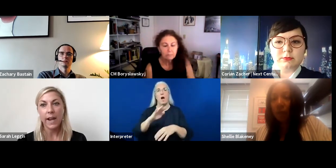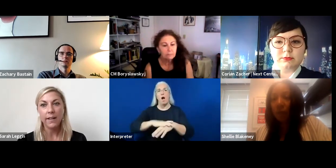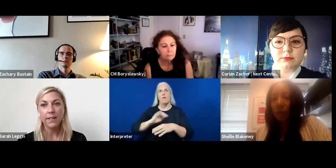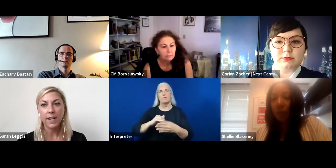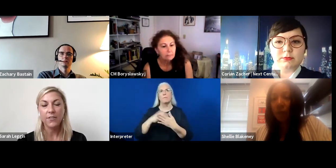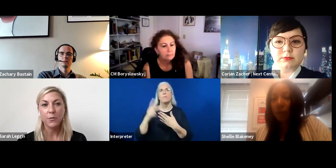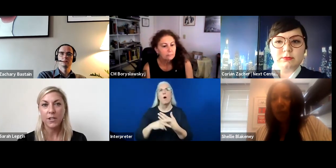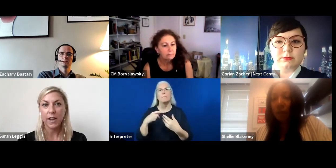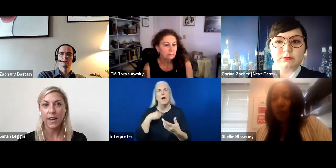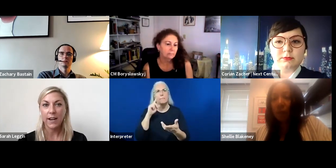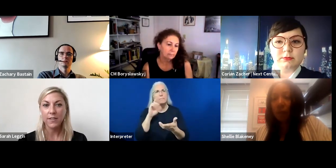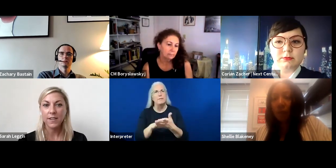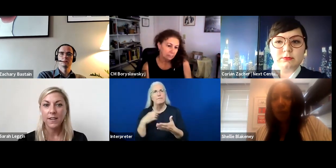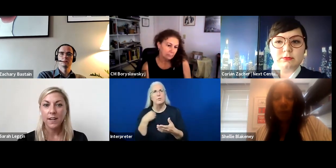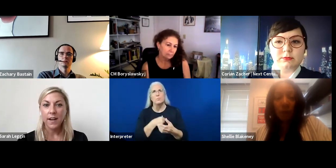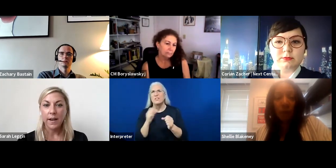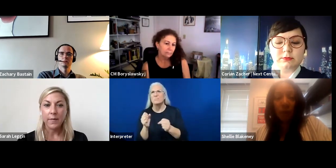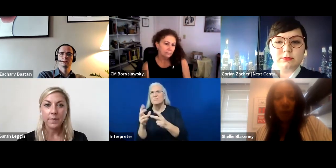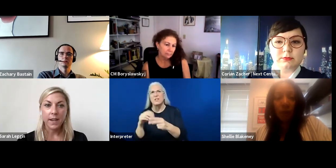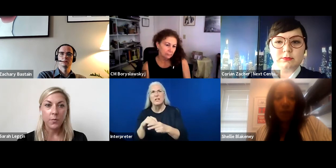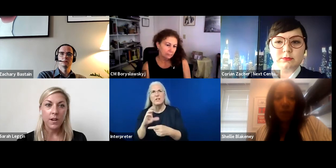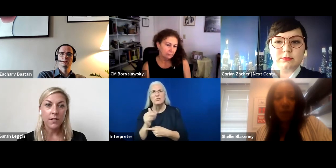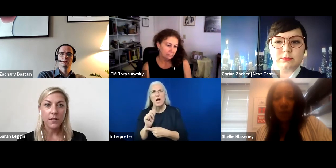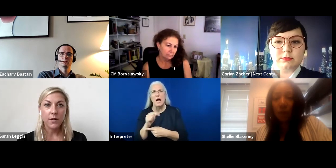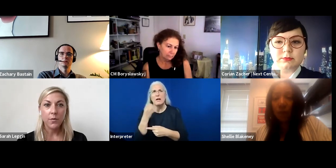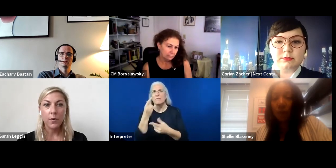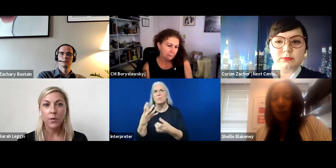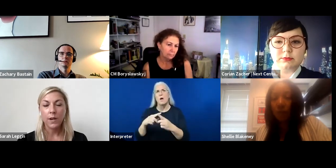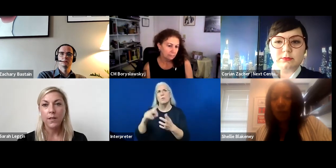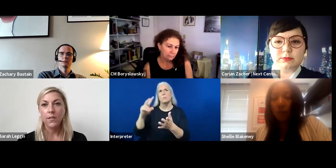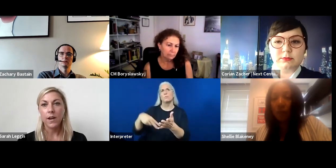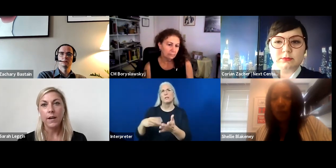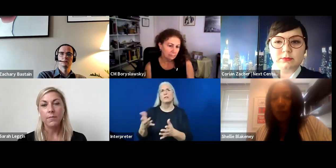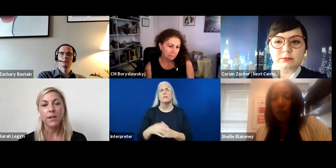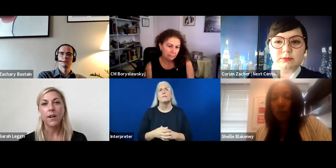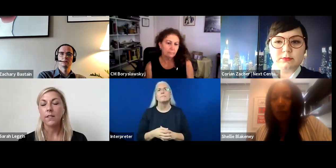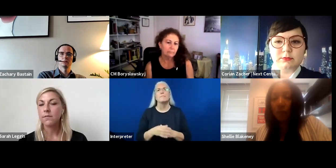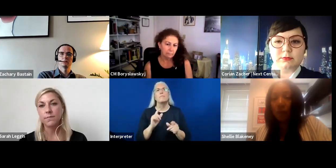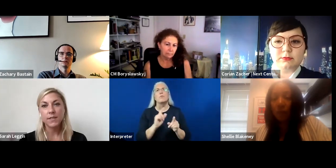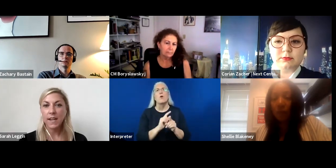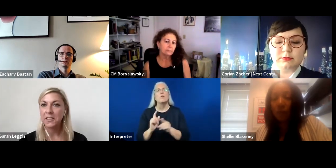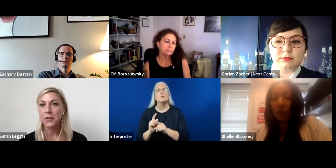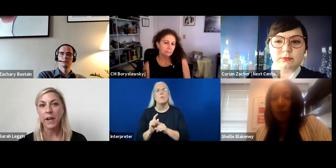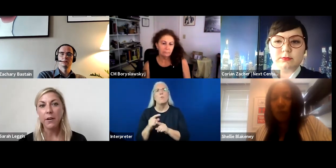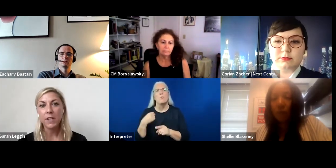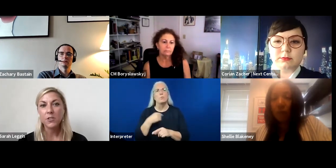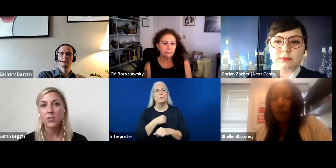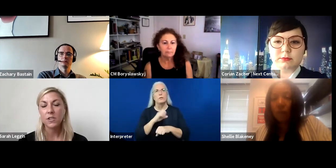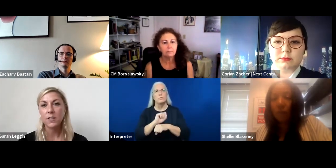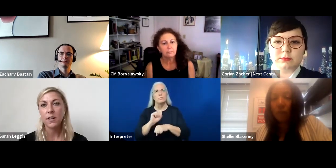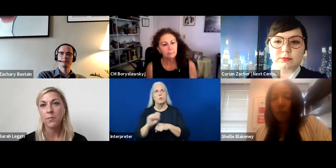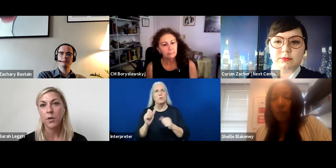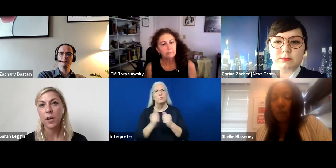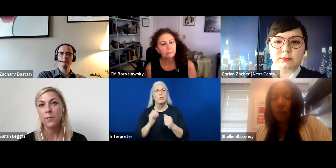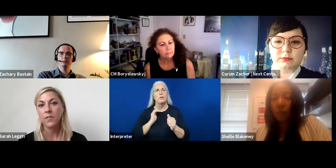the chat in case you want to check it out. And we also work with kind of our state and local outreach